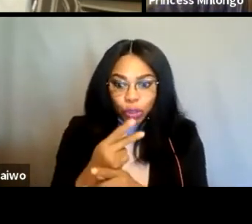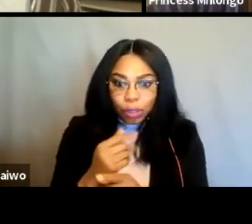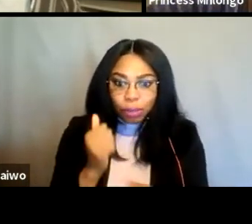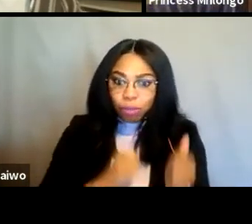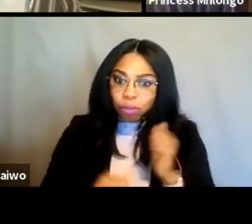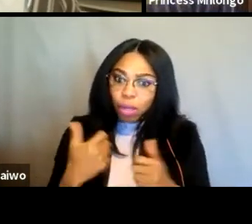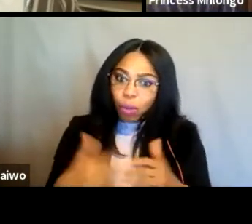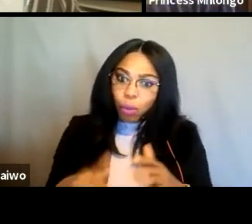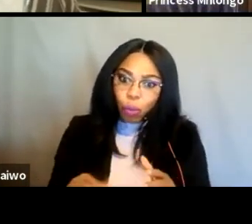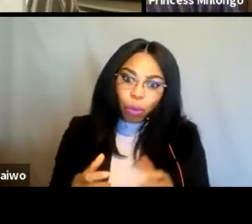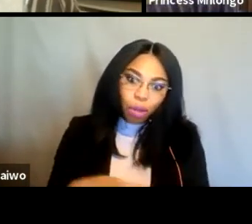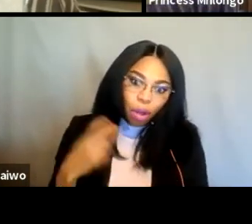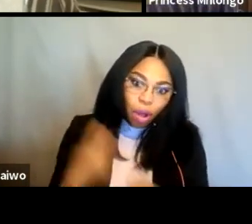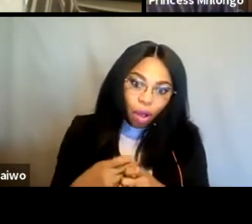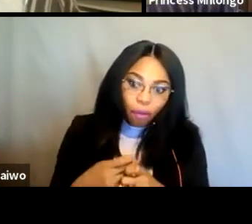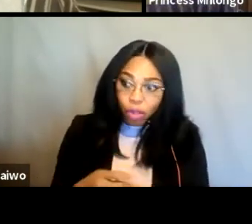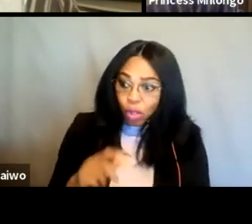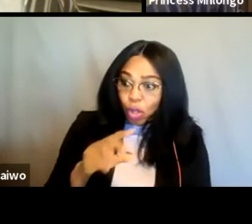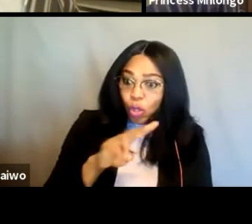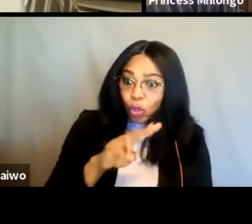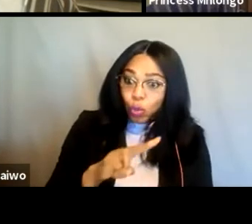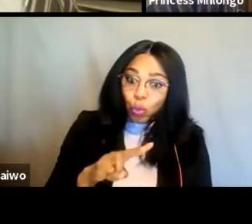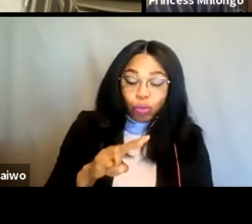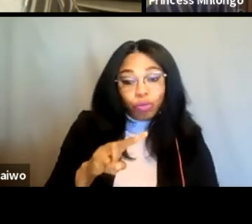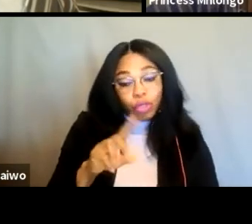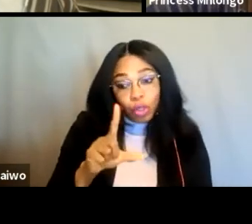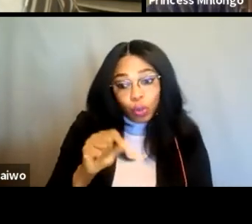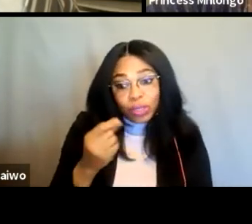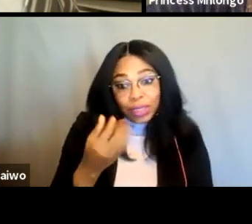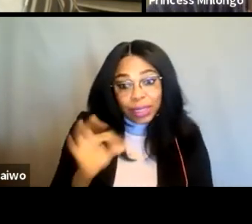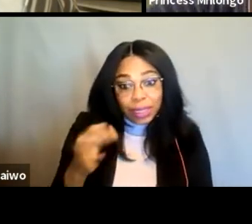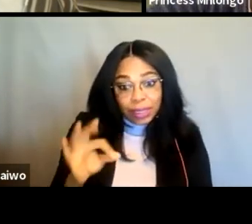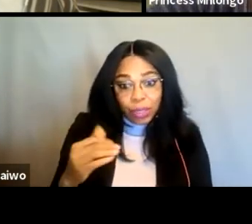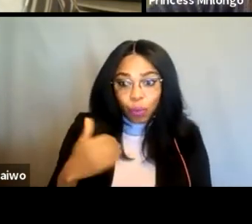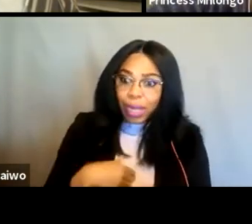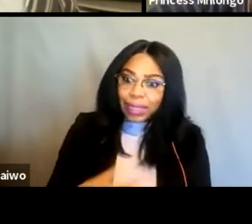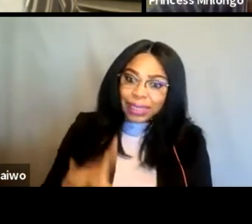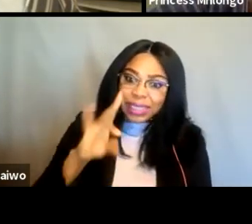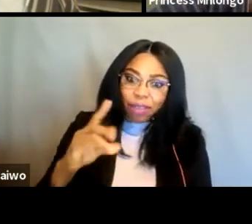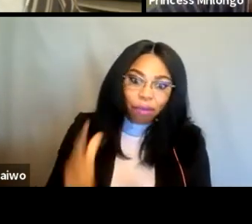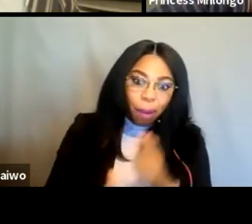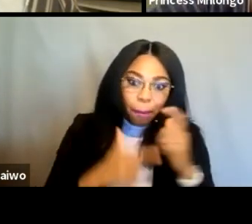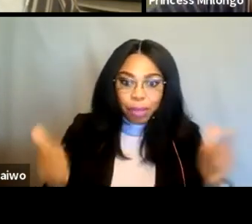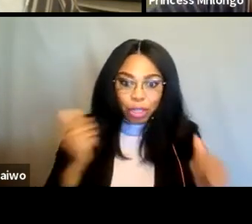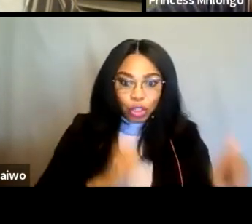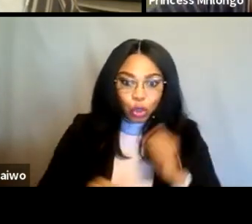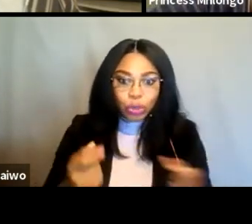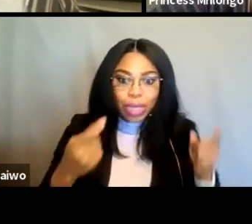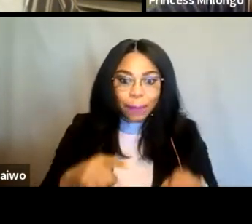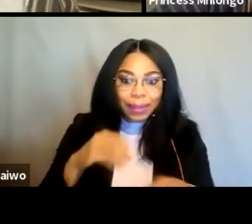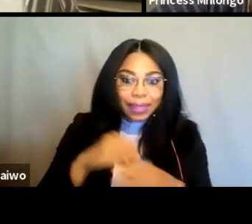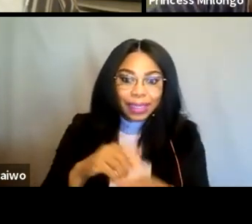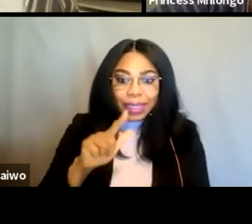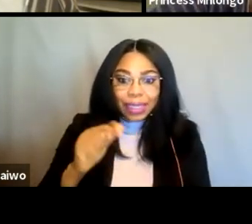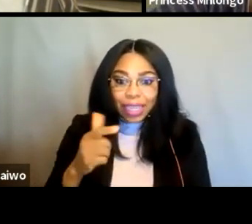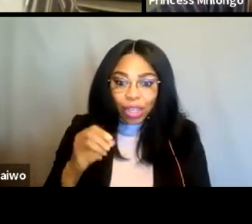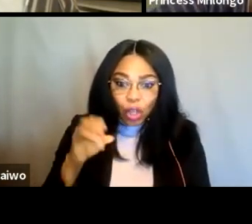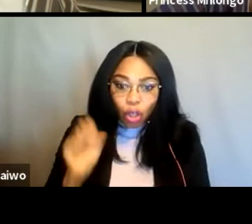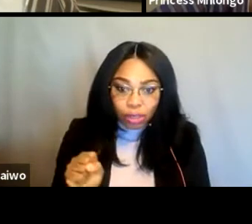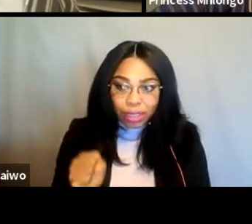companies. You know, in 2019, we had 7 big shows happening in Lagos, you know,